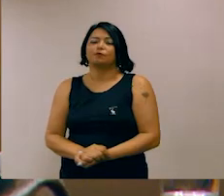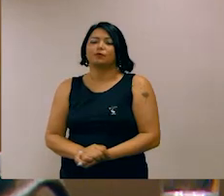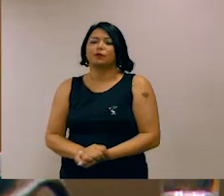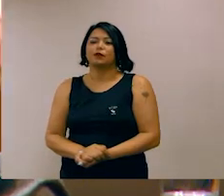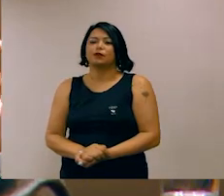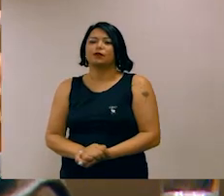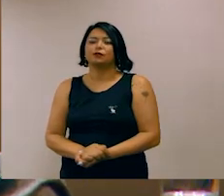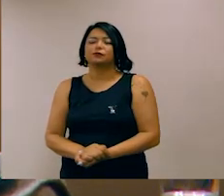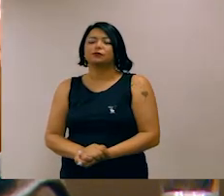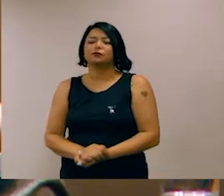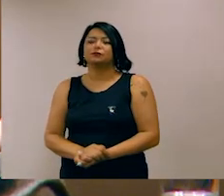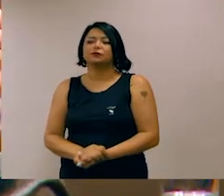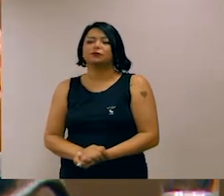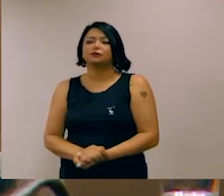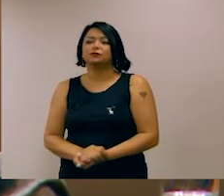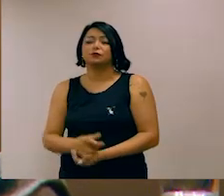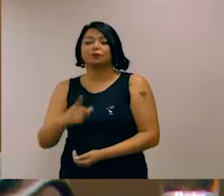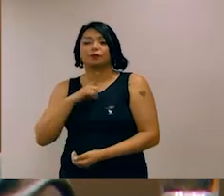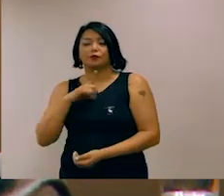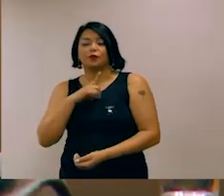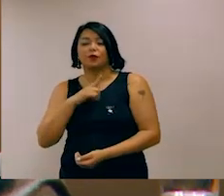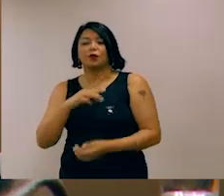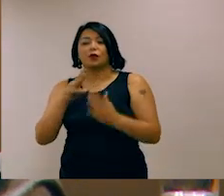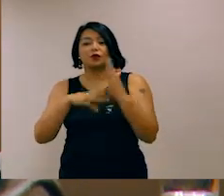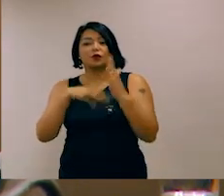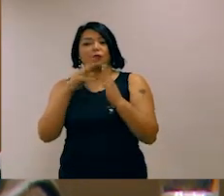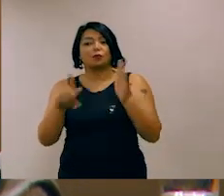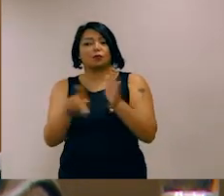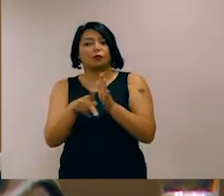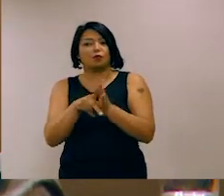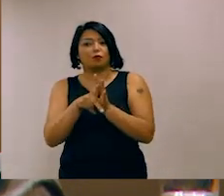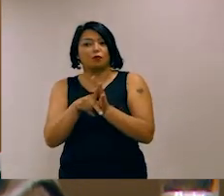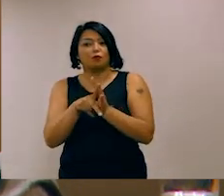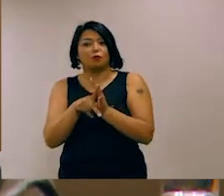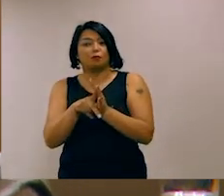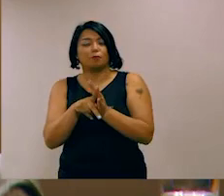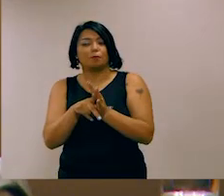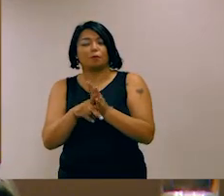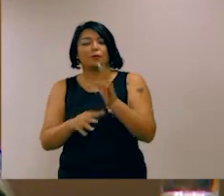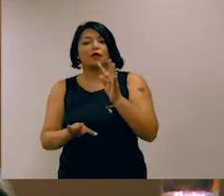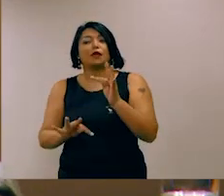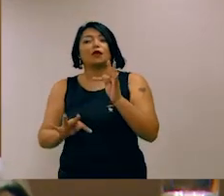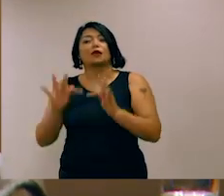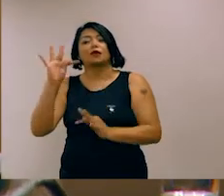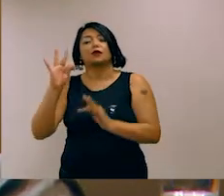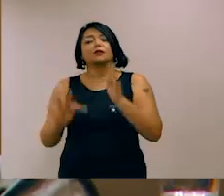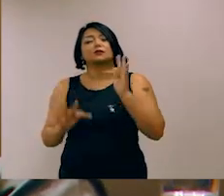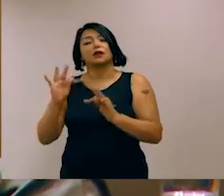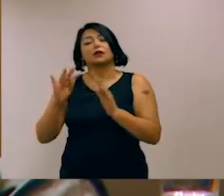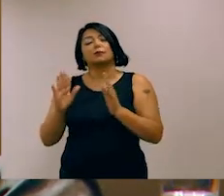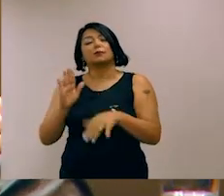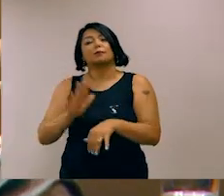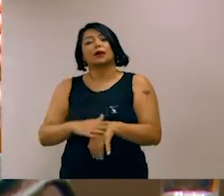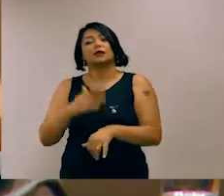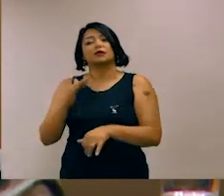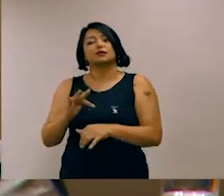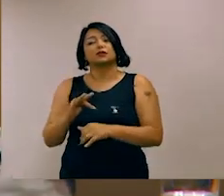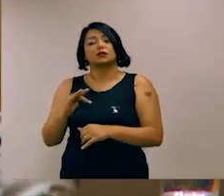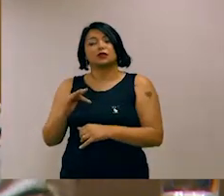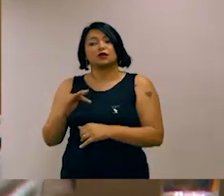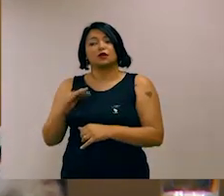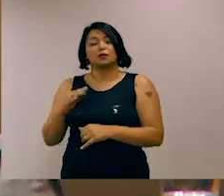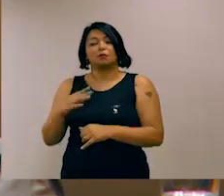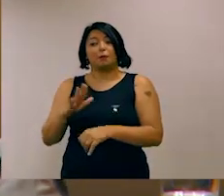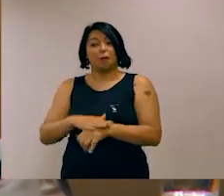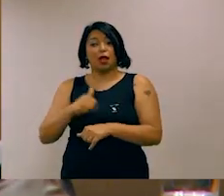the most maybe cutting edge techniques that we use are some things that maybe data scientists are less